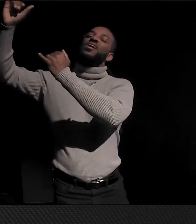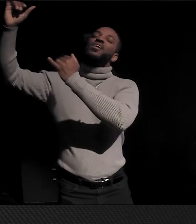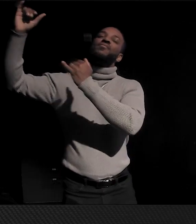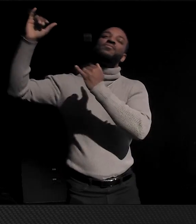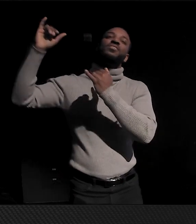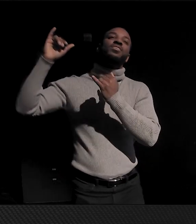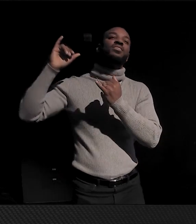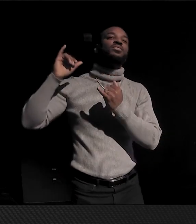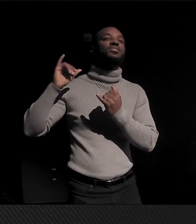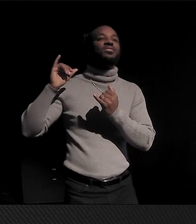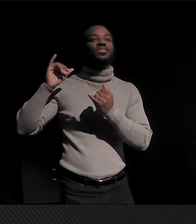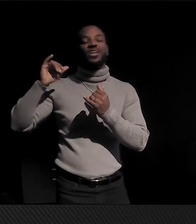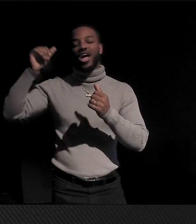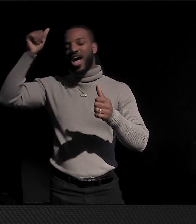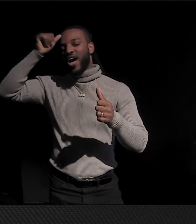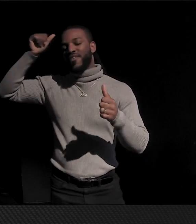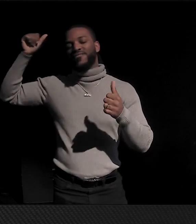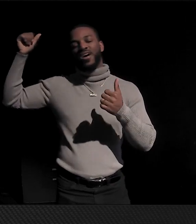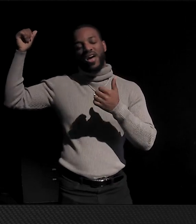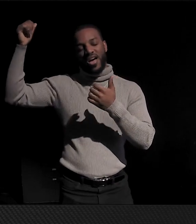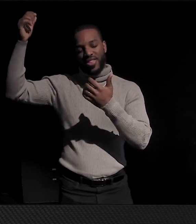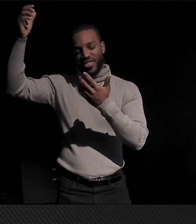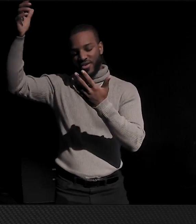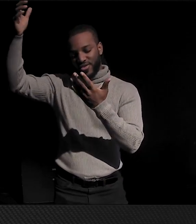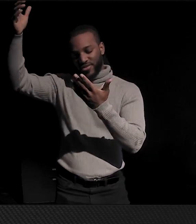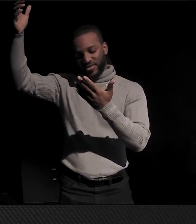our Father. Our